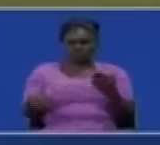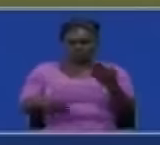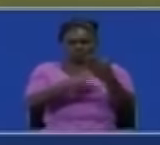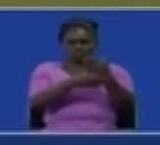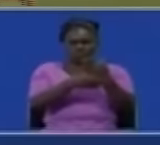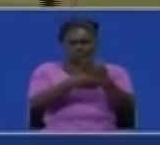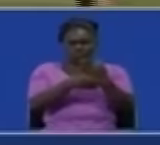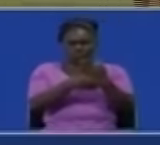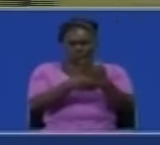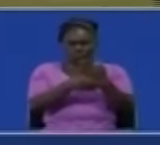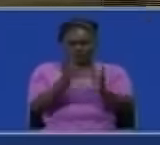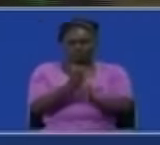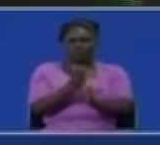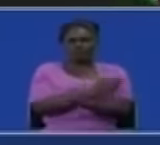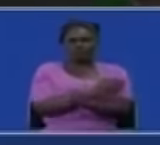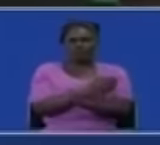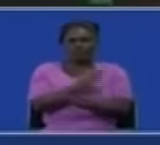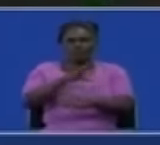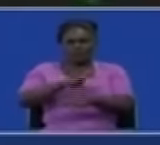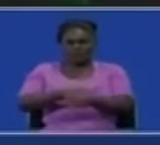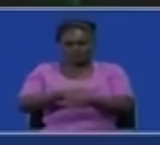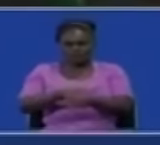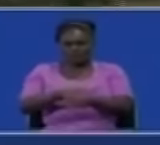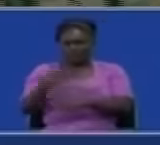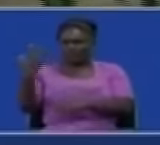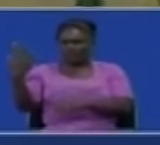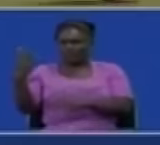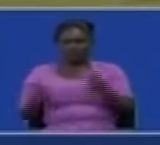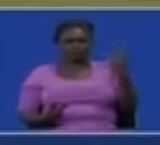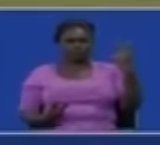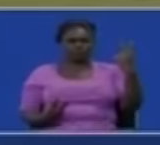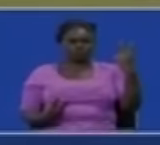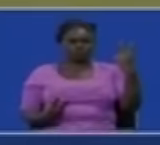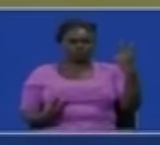8-time champions' lead before Flavian Mutiva made matters 5-2 at death.